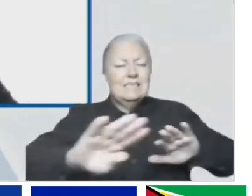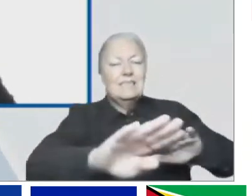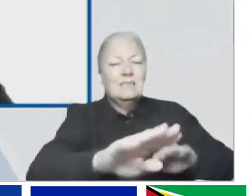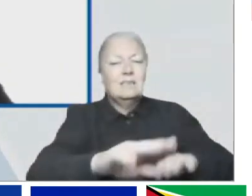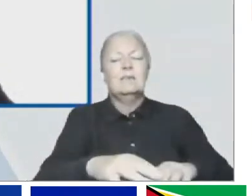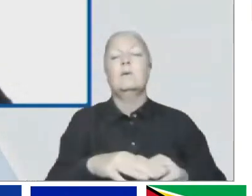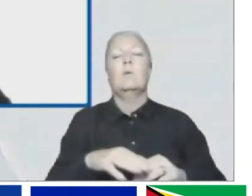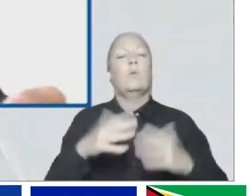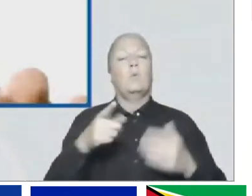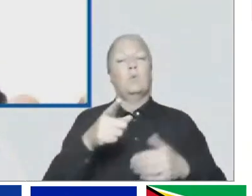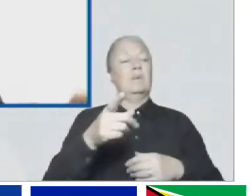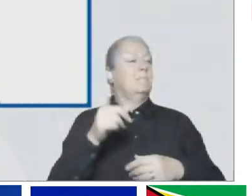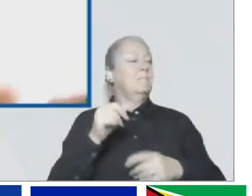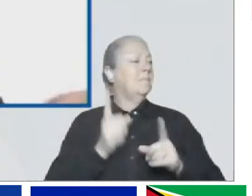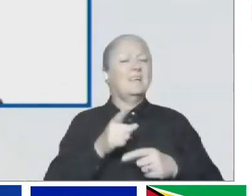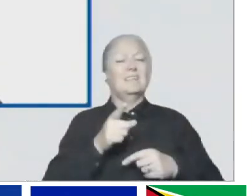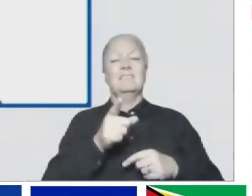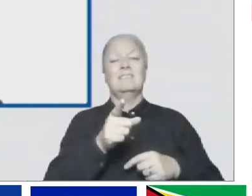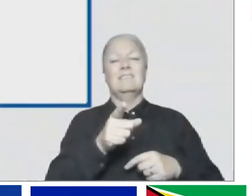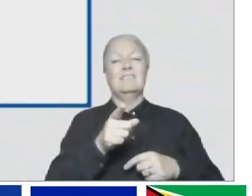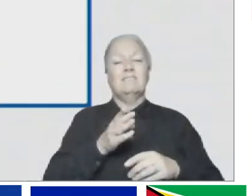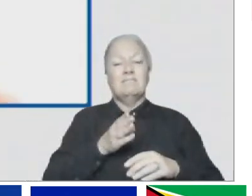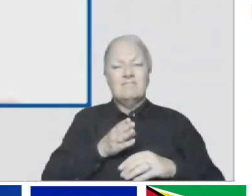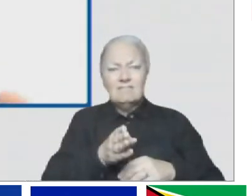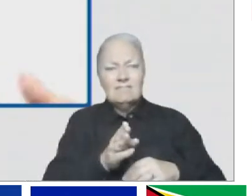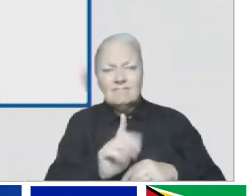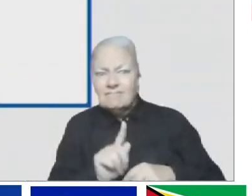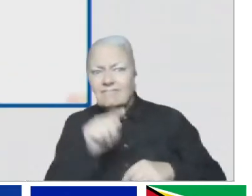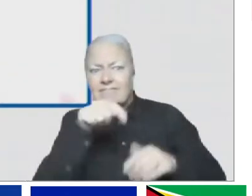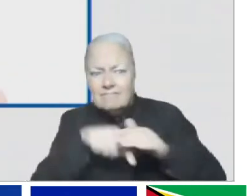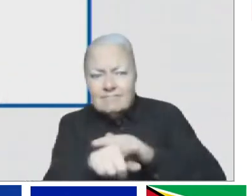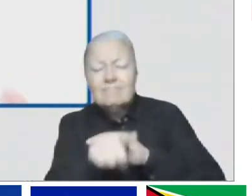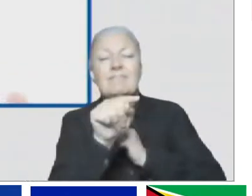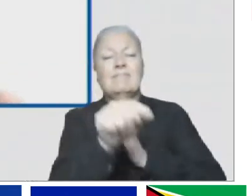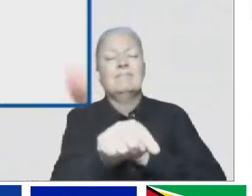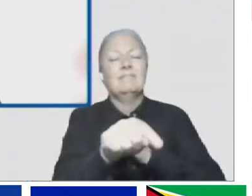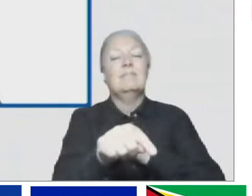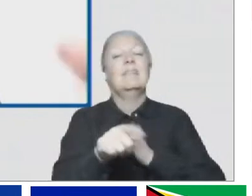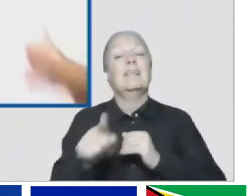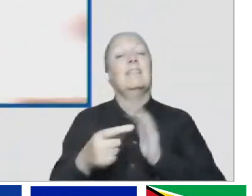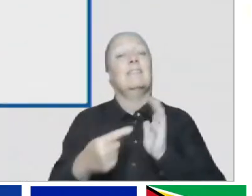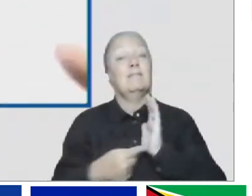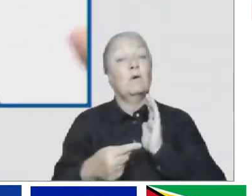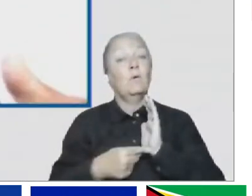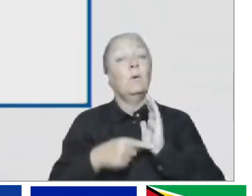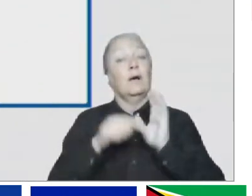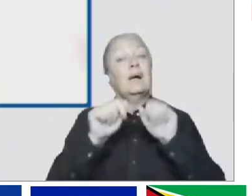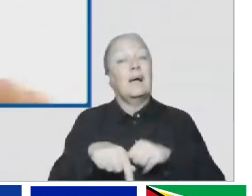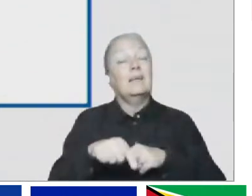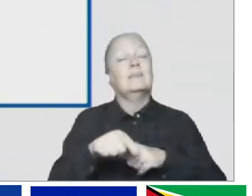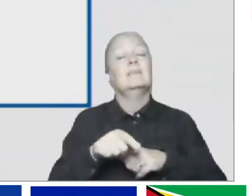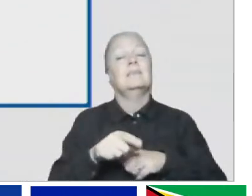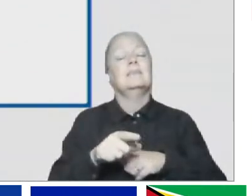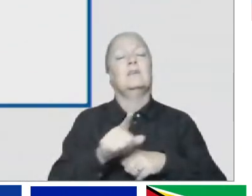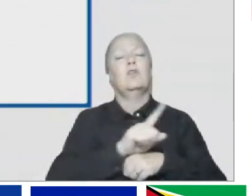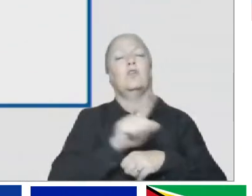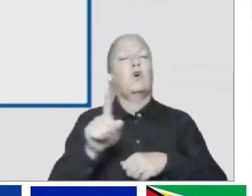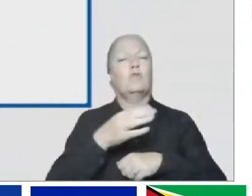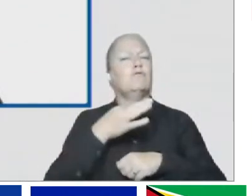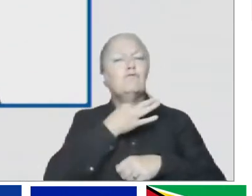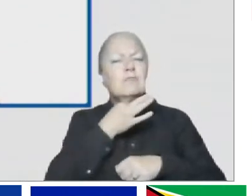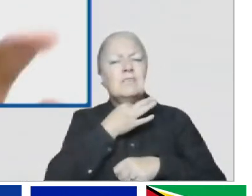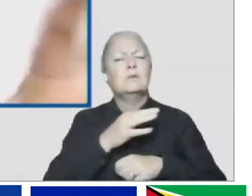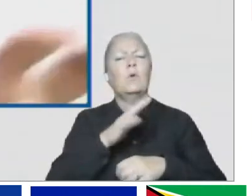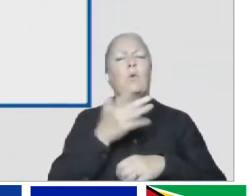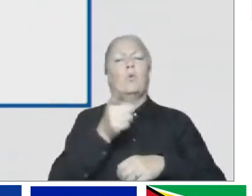engage in community spaces, then the technology would have allowed you to do that without putting lives at risk or violating the distancing protocols, etc.